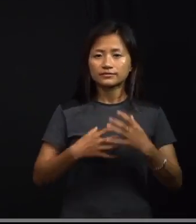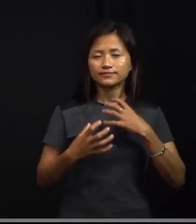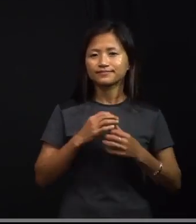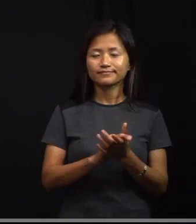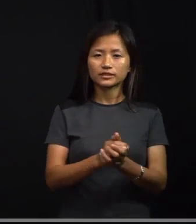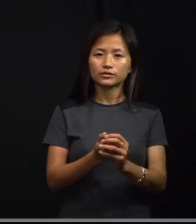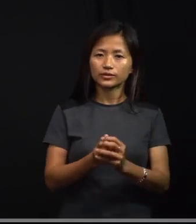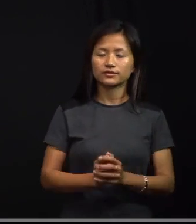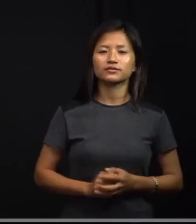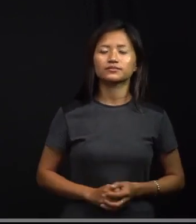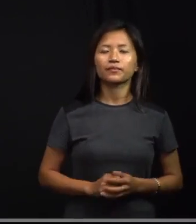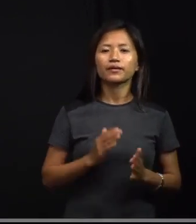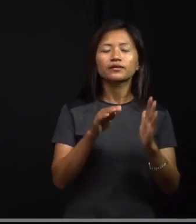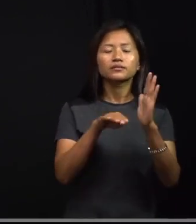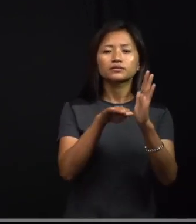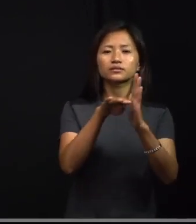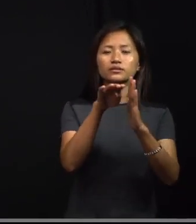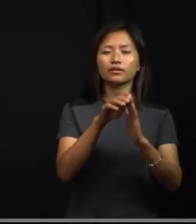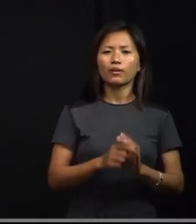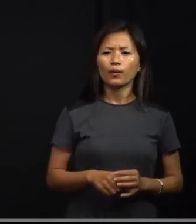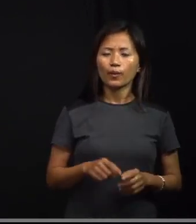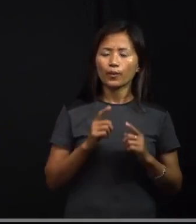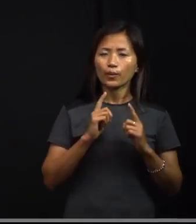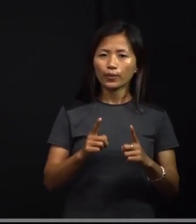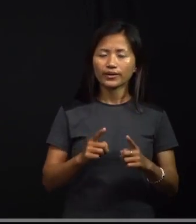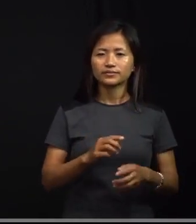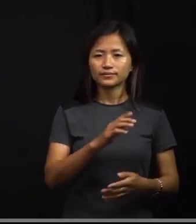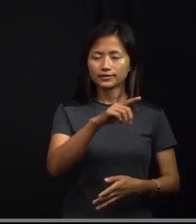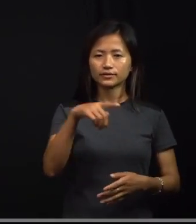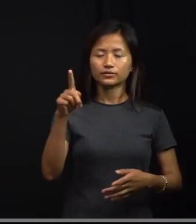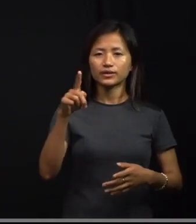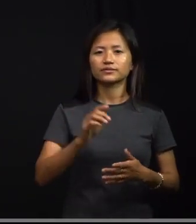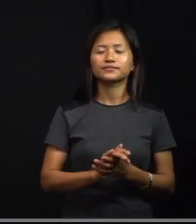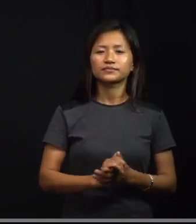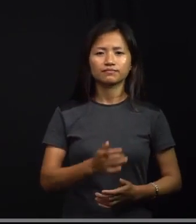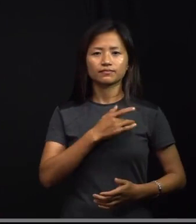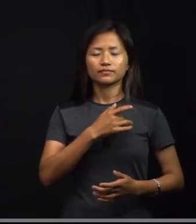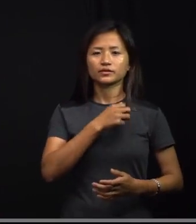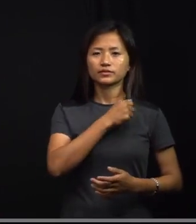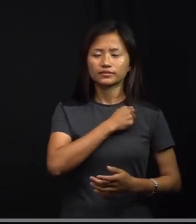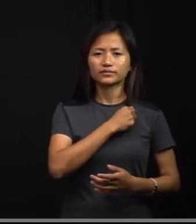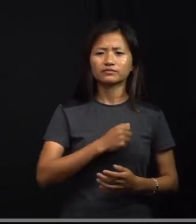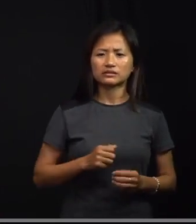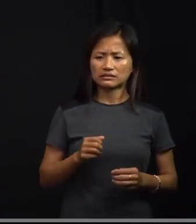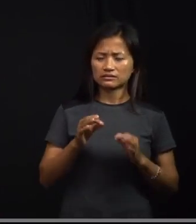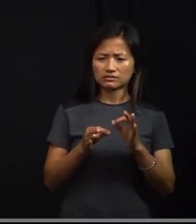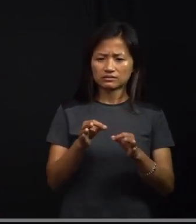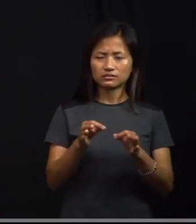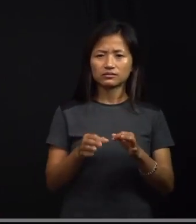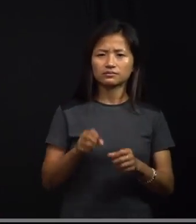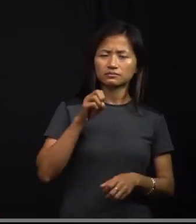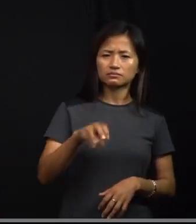is developed, and then the right attitude is also developed, and critical thinking is developed. So what is critical